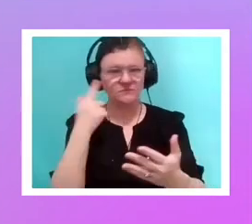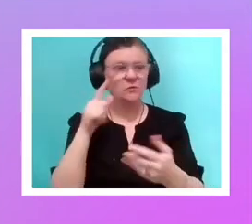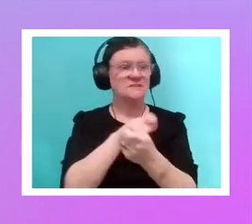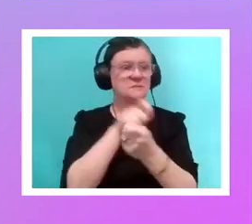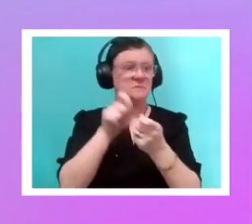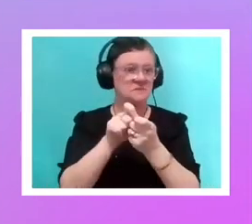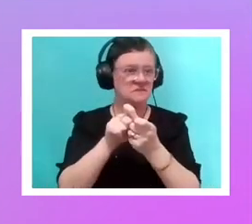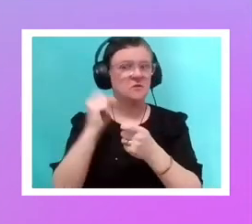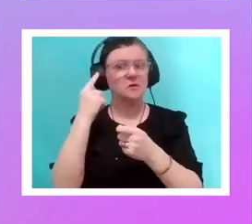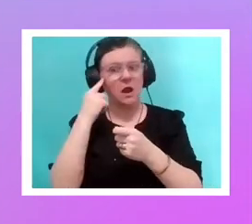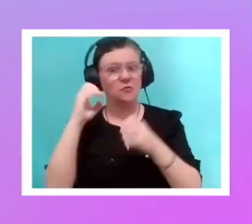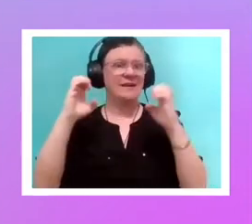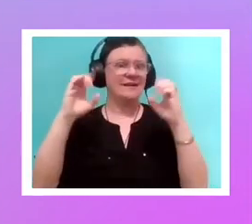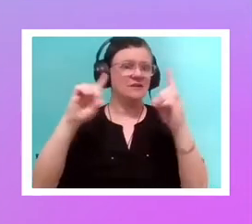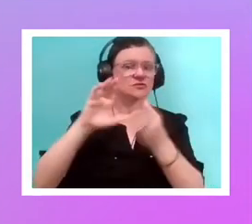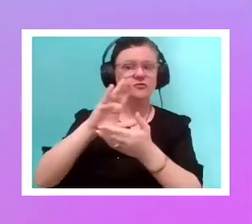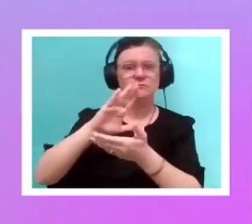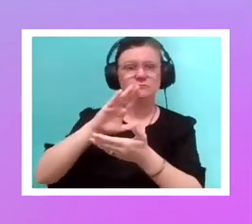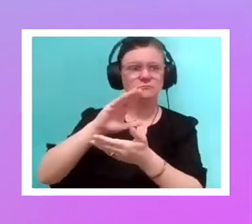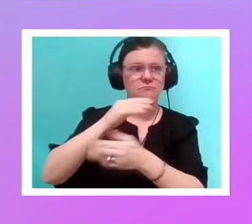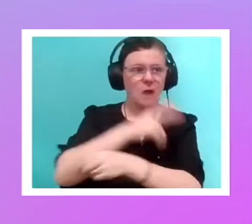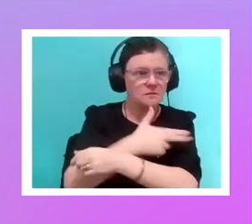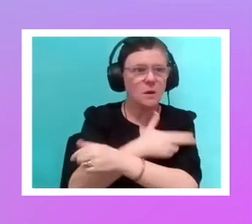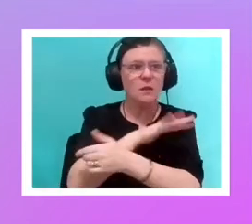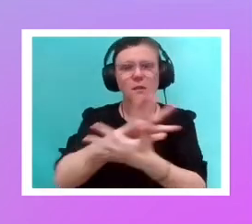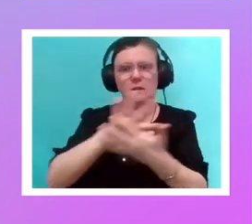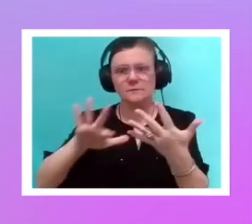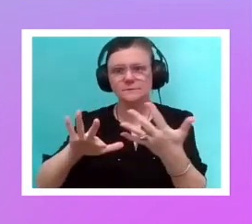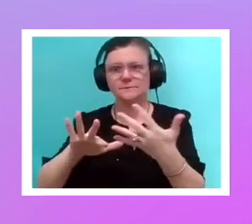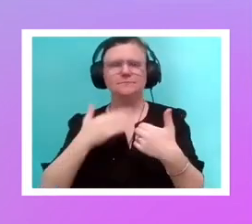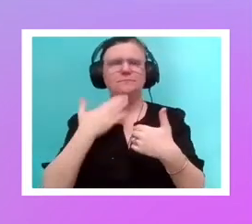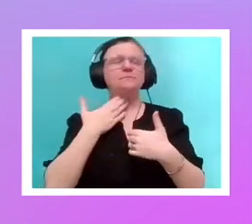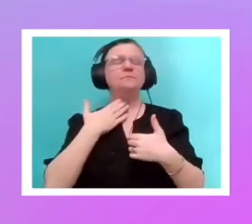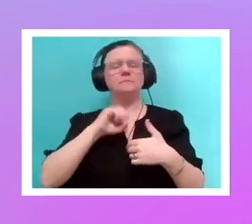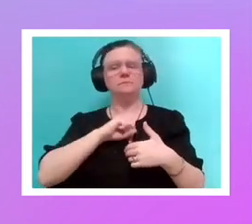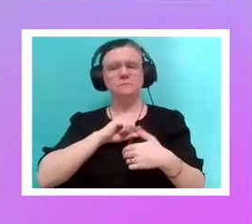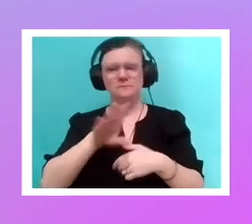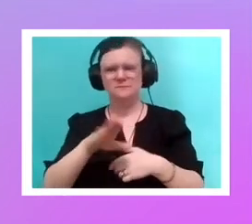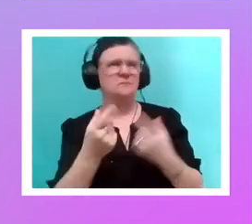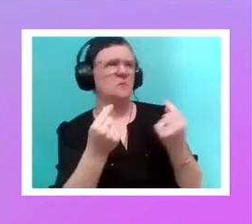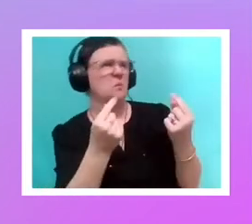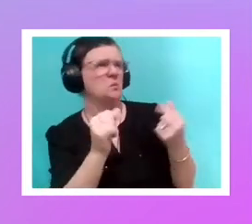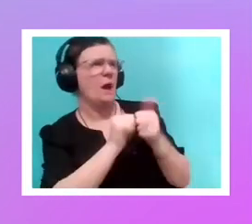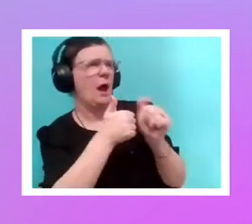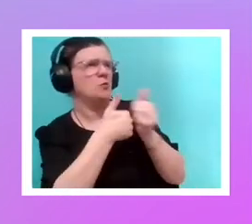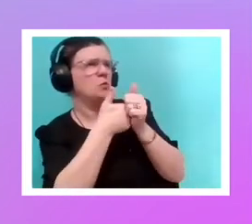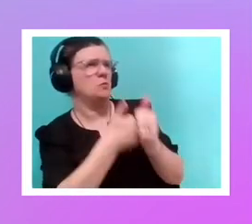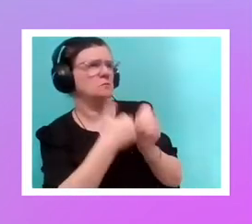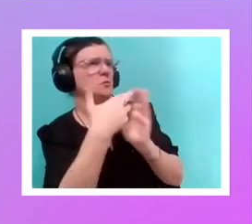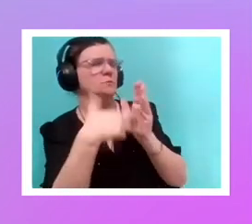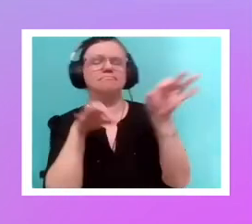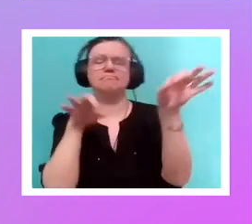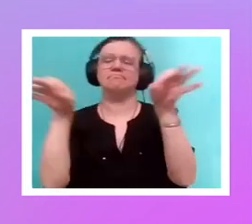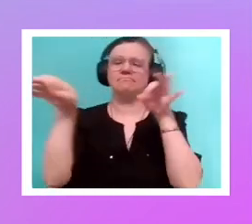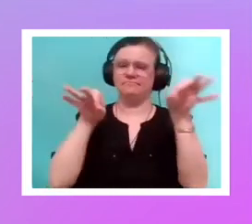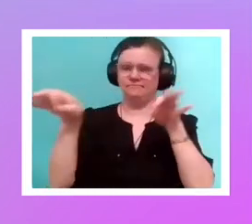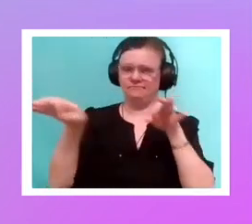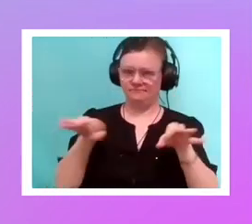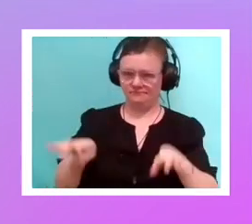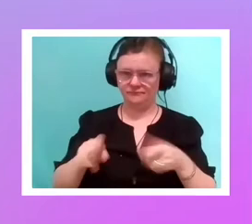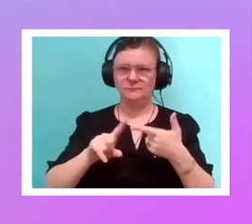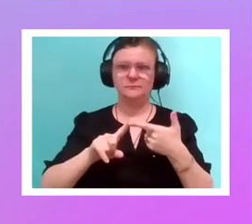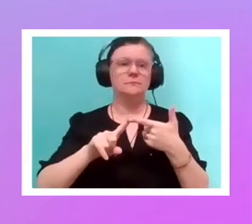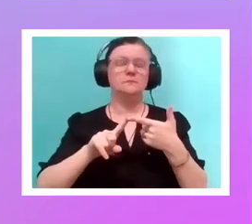organisations seeking views on a few things. Firstly, excuse me, what was needed to do to comply with the new rules, how the rules